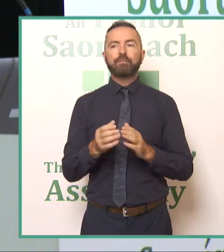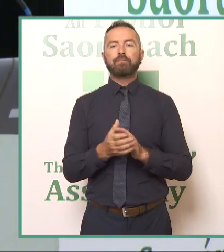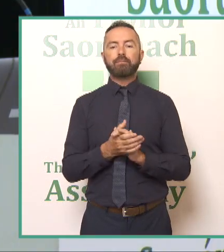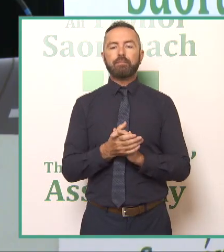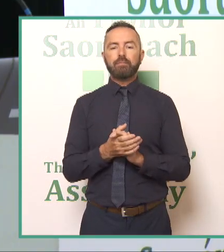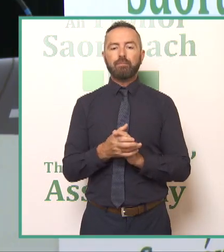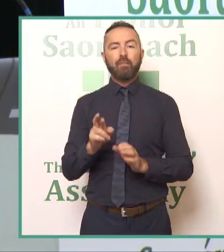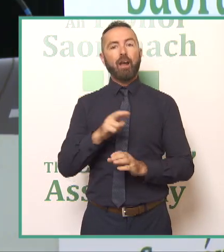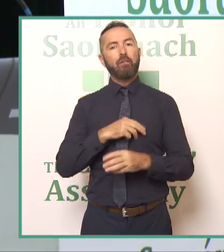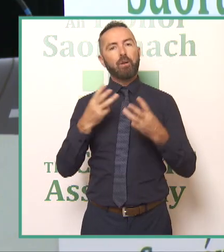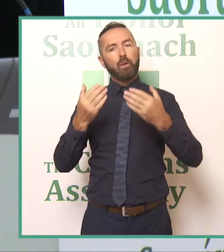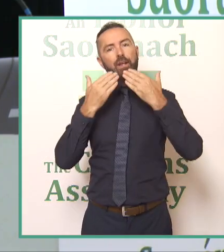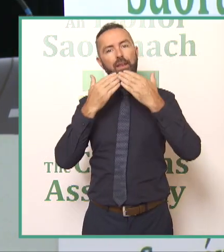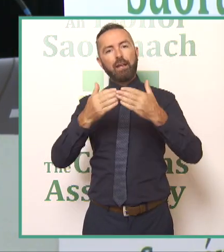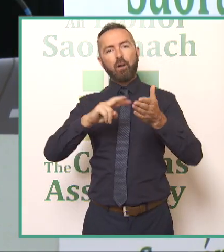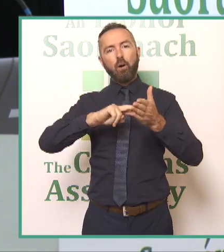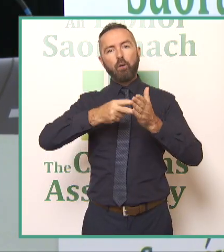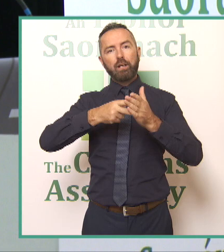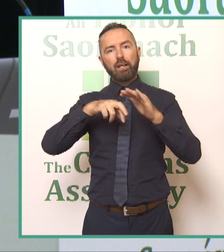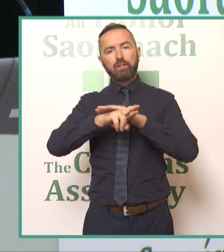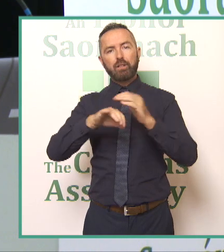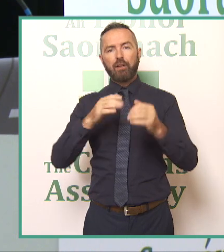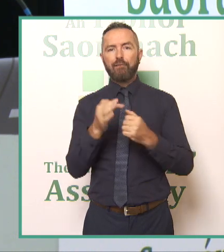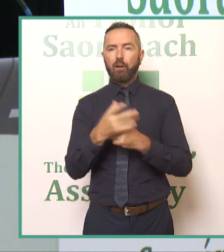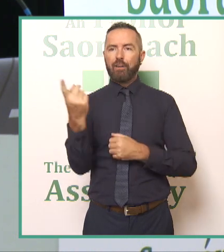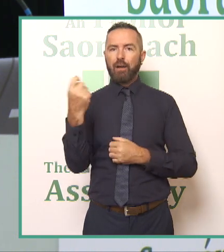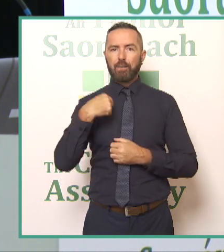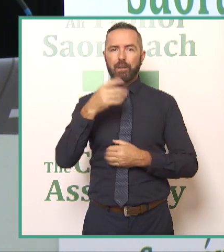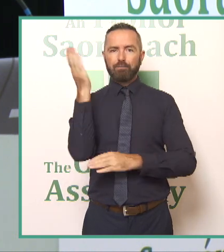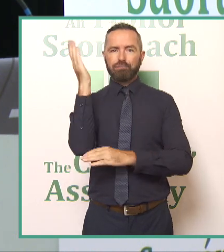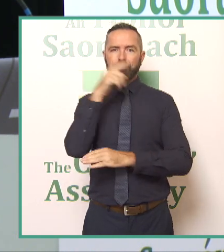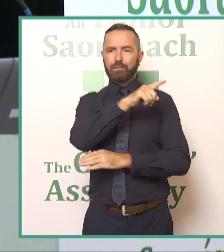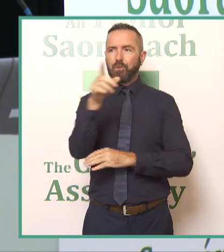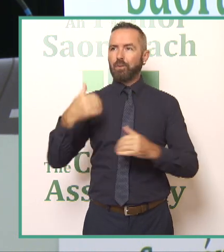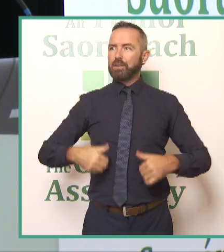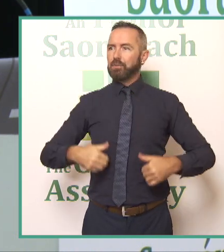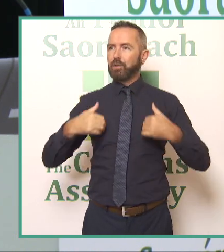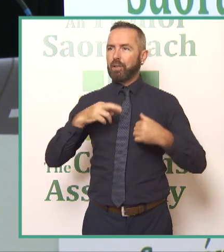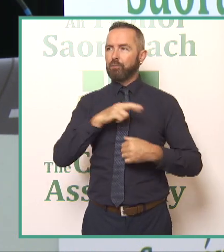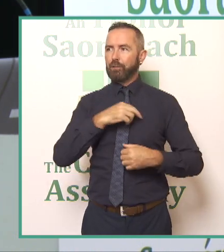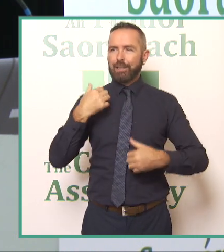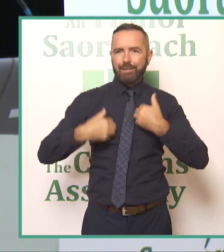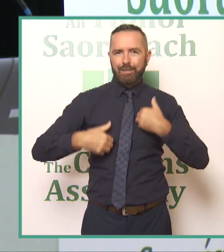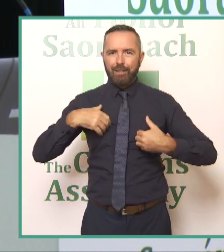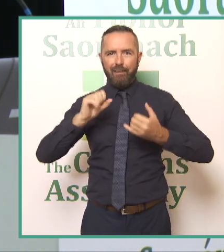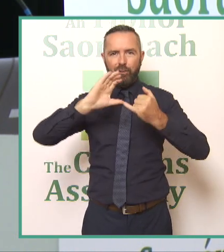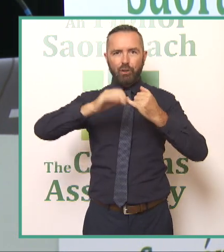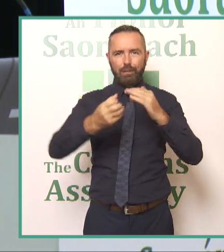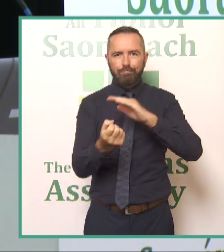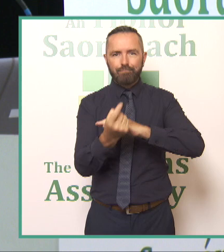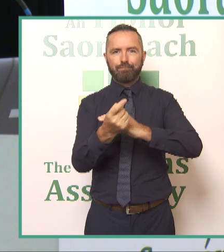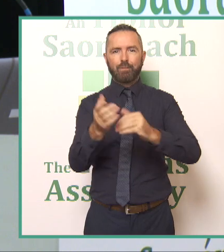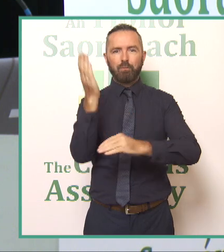I'd really like to thank the organisers for inviting me to talk to you this morning. I'm really excited to get the opportunity to